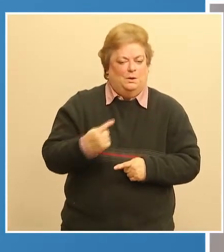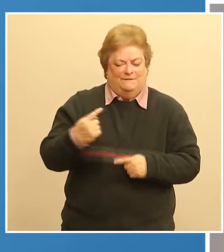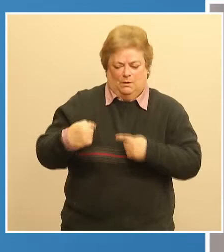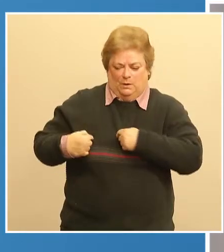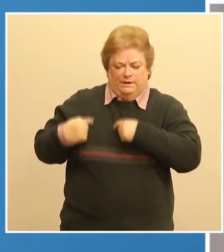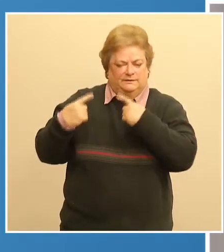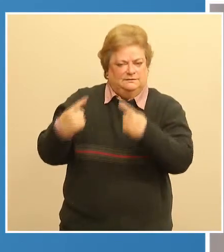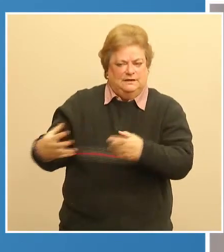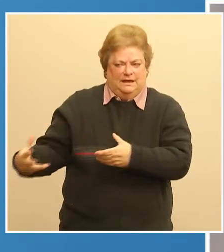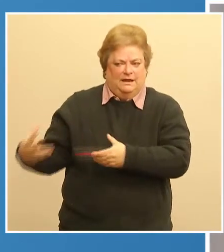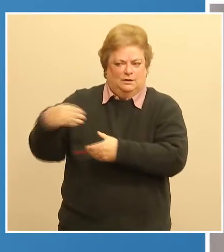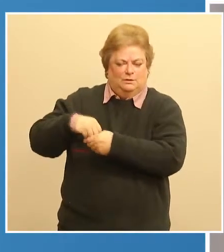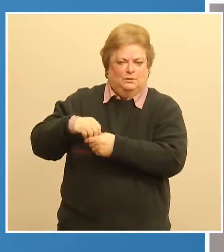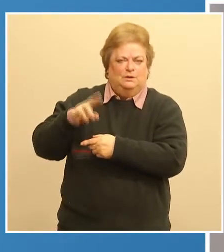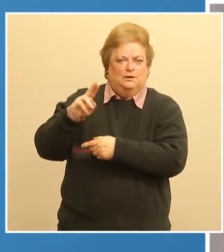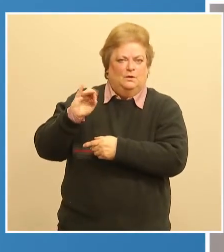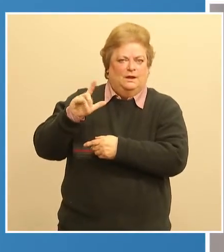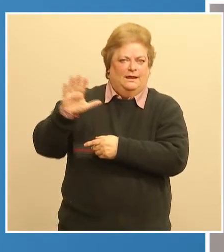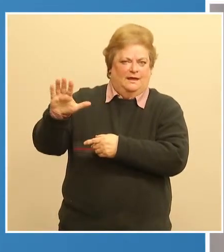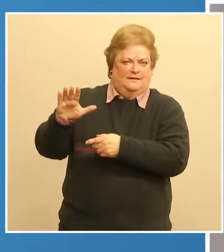of Nebraska testing data.